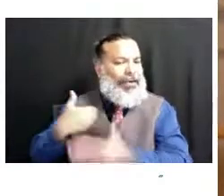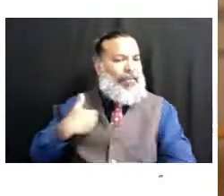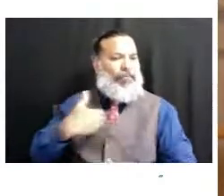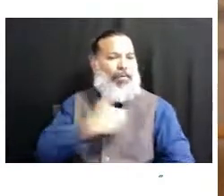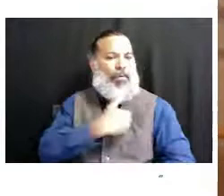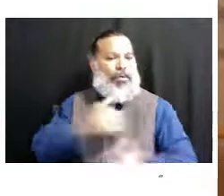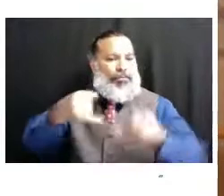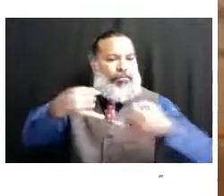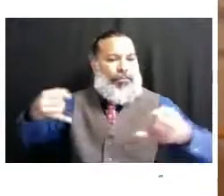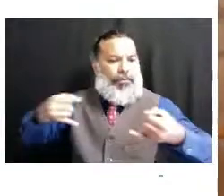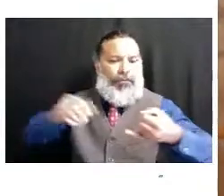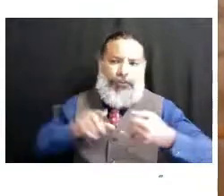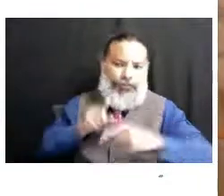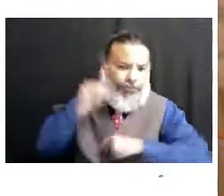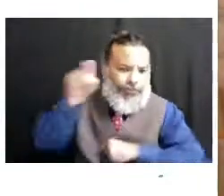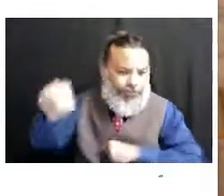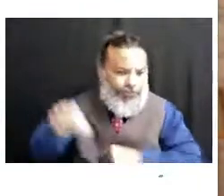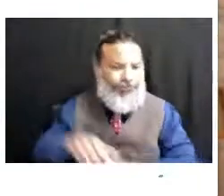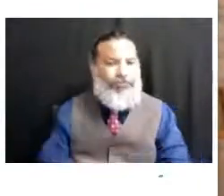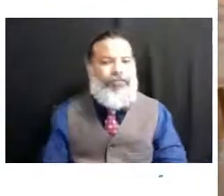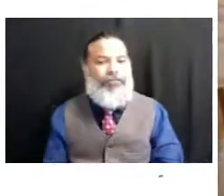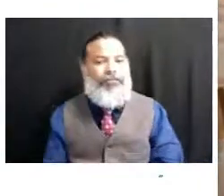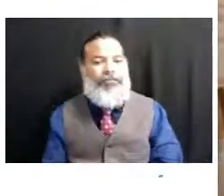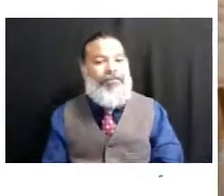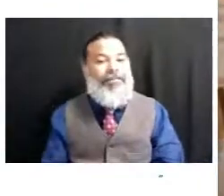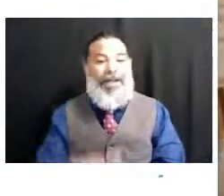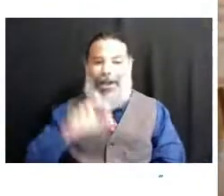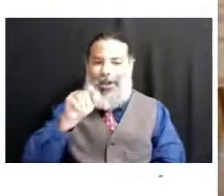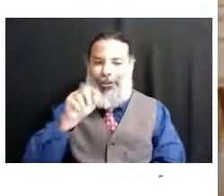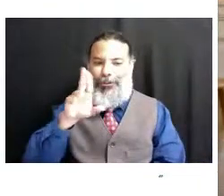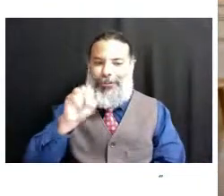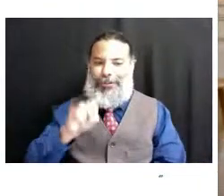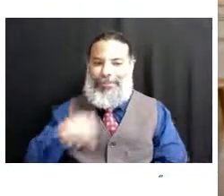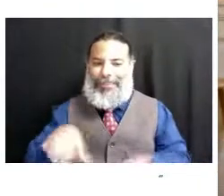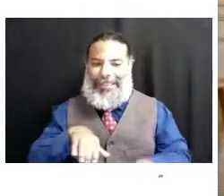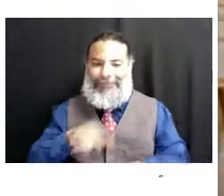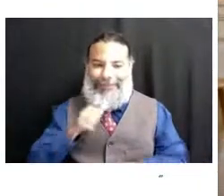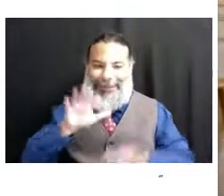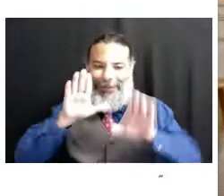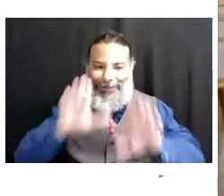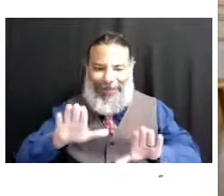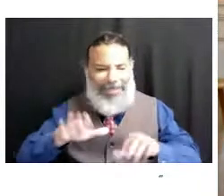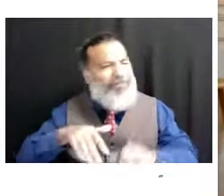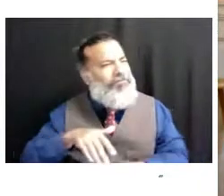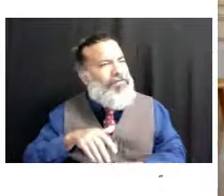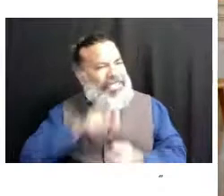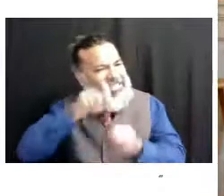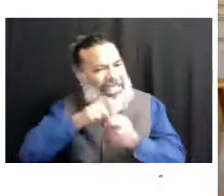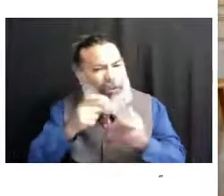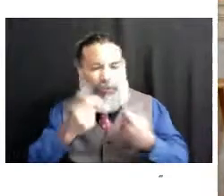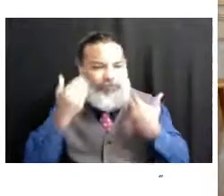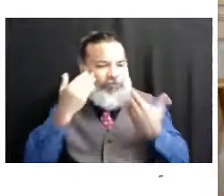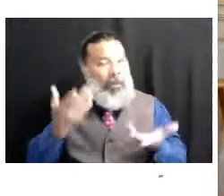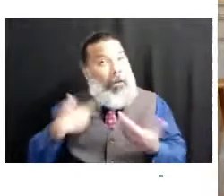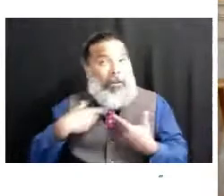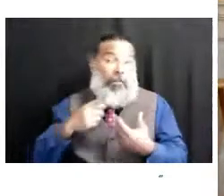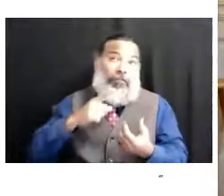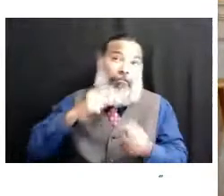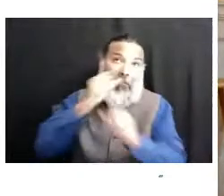border. But Latrobe misbehaved. I'm not sure exactly what he did. We can